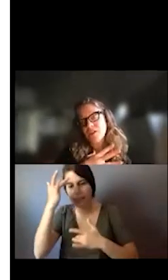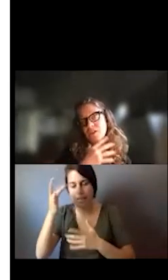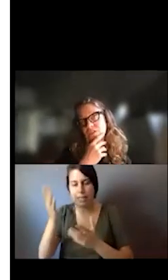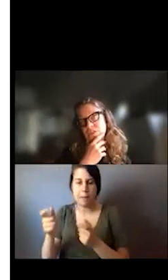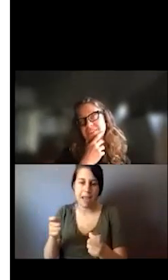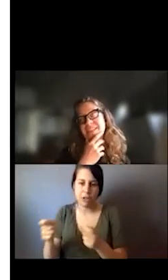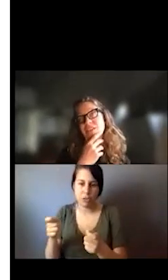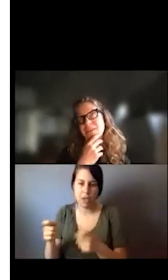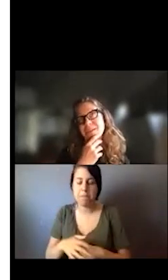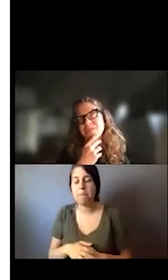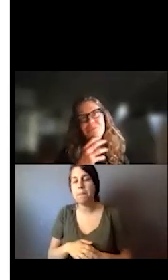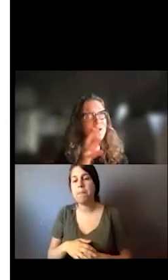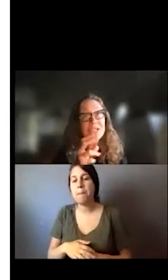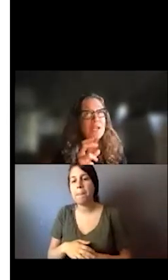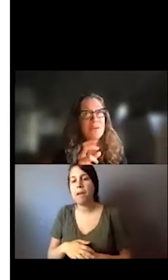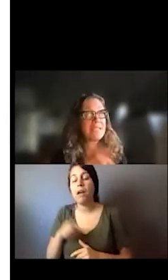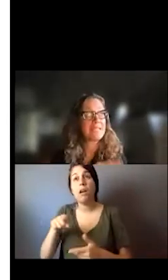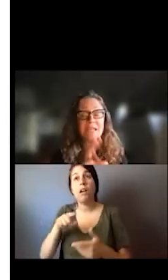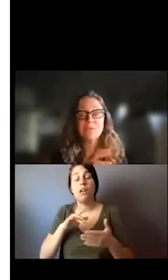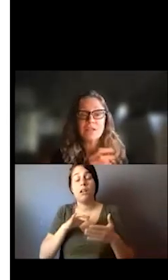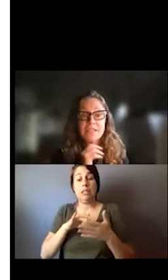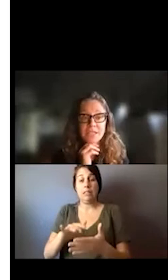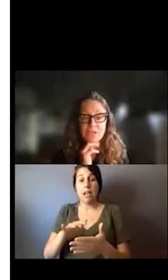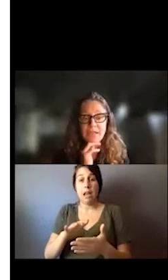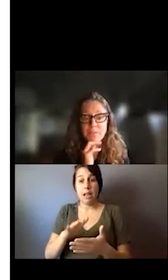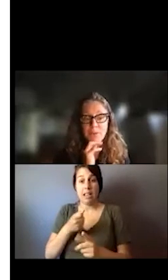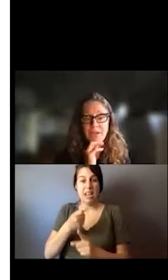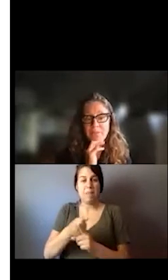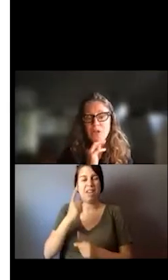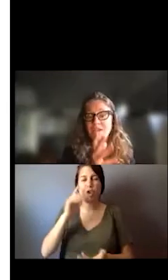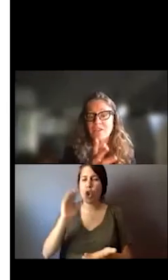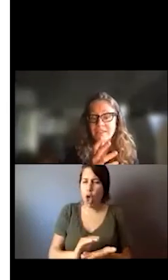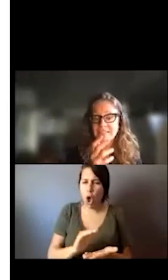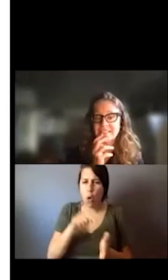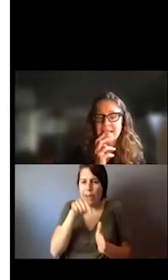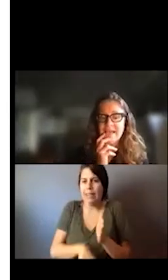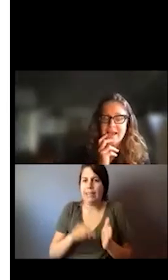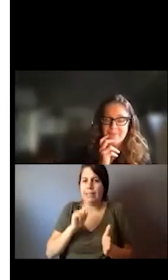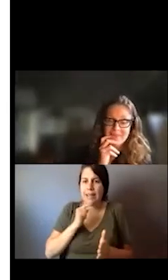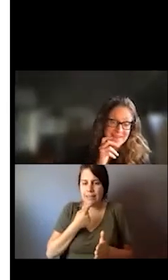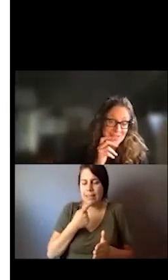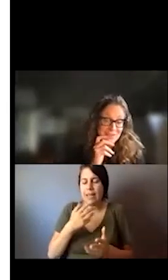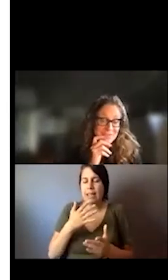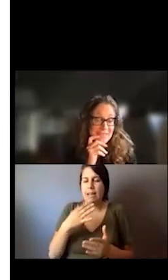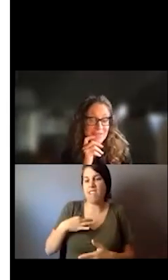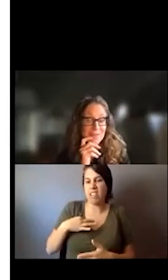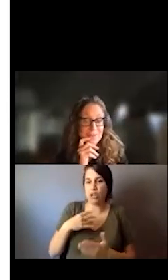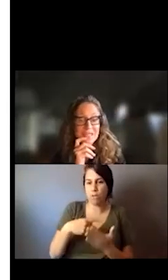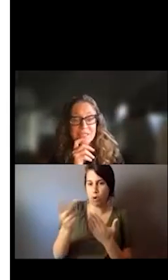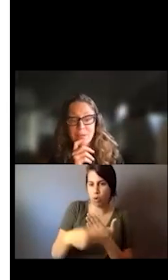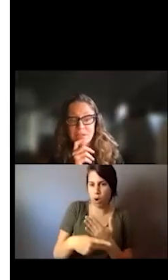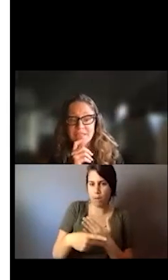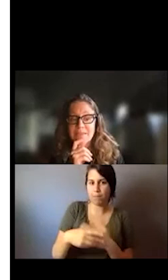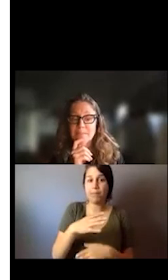studied the impacts of a very low intensity volunteer-led program called Health Leads. And they actually found